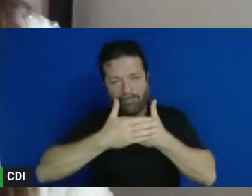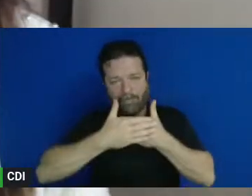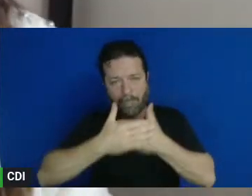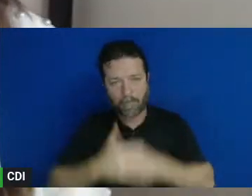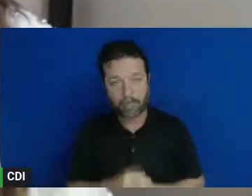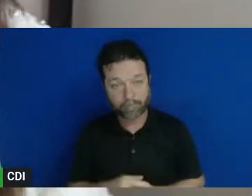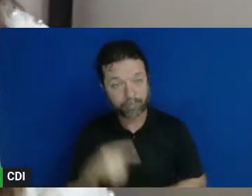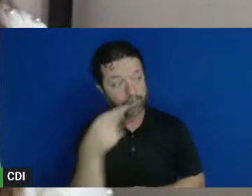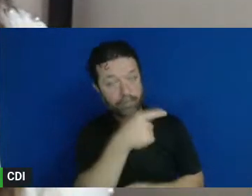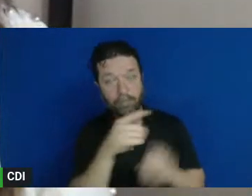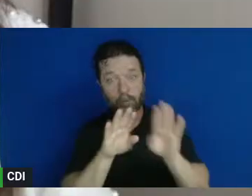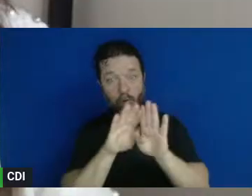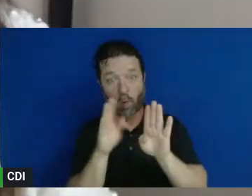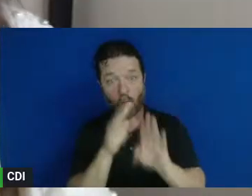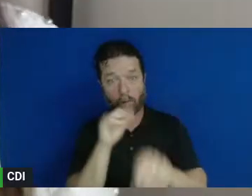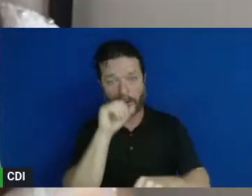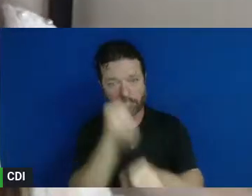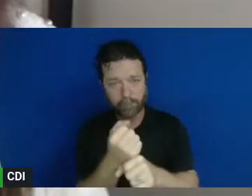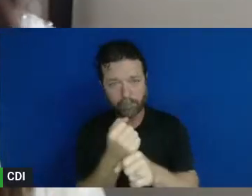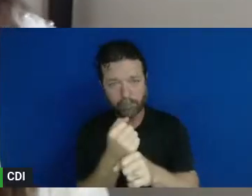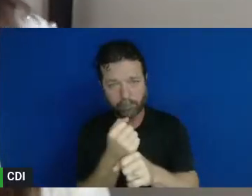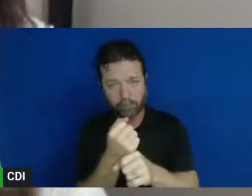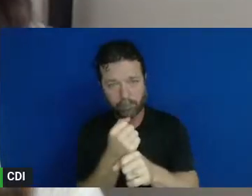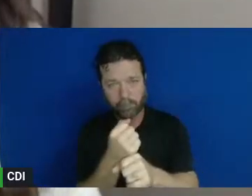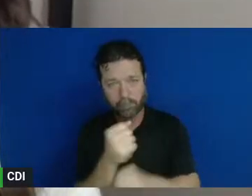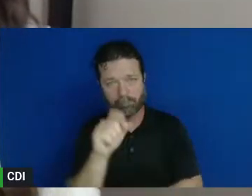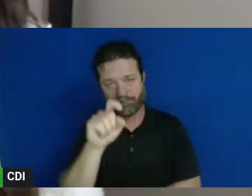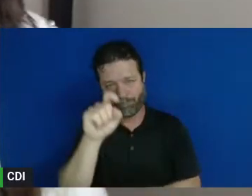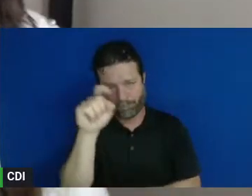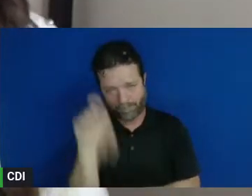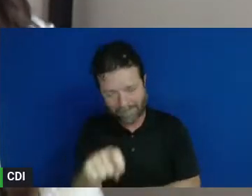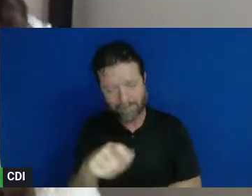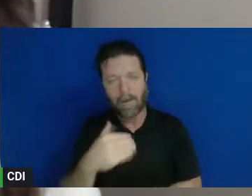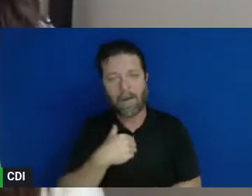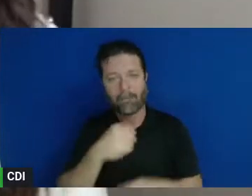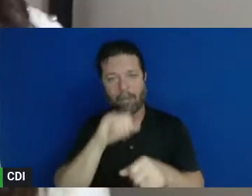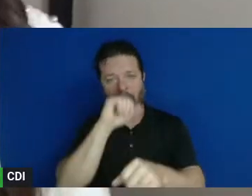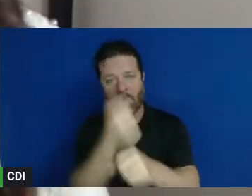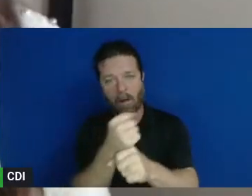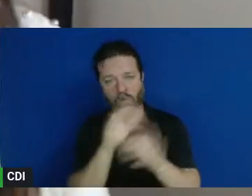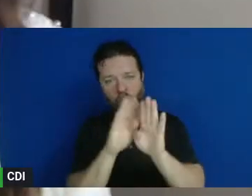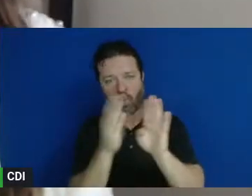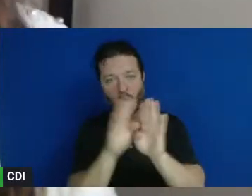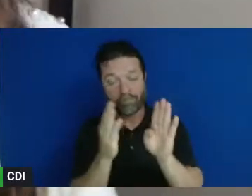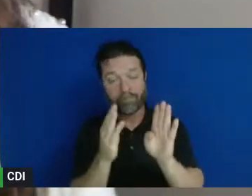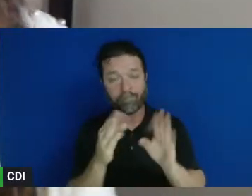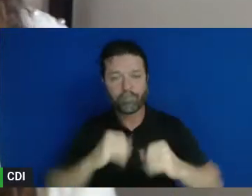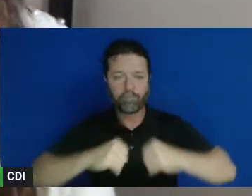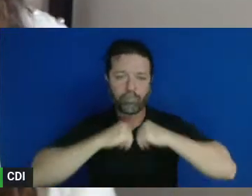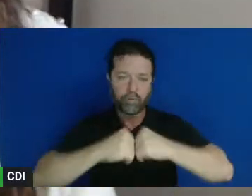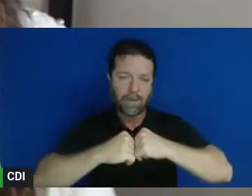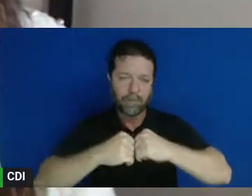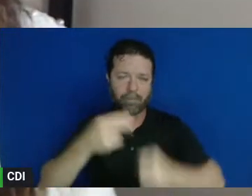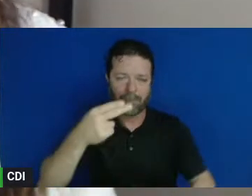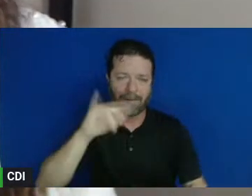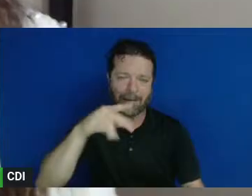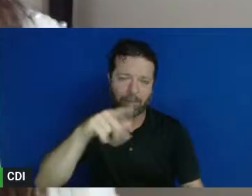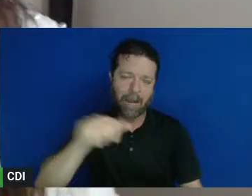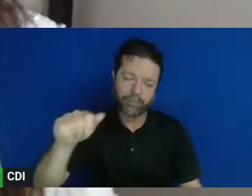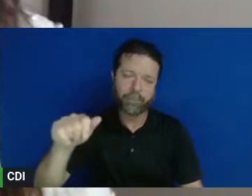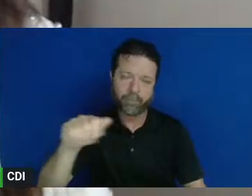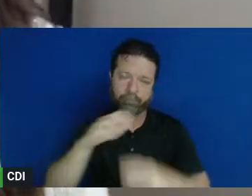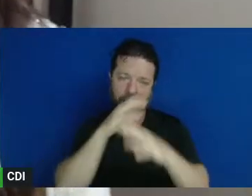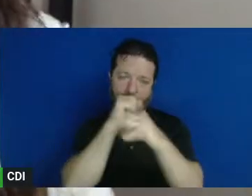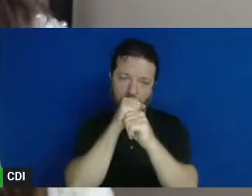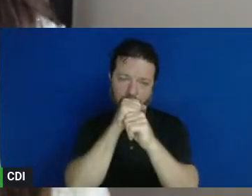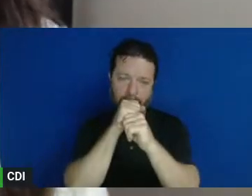have to have the lock on the door because we do have to protect the patient's confidentiality and making sure that